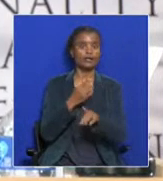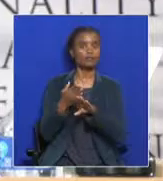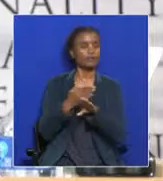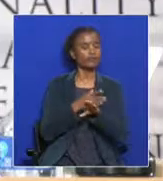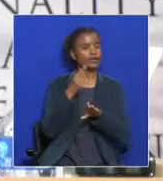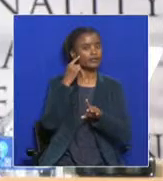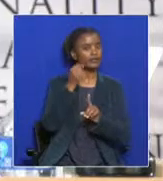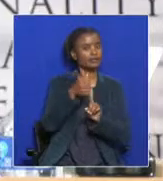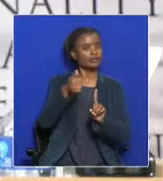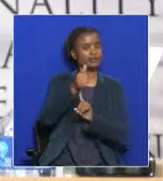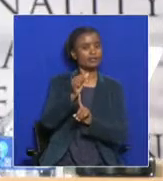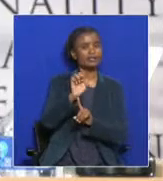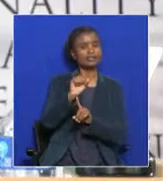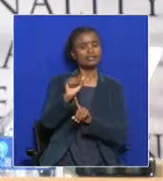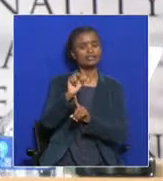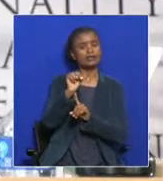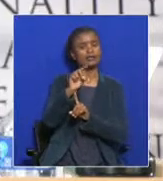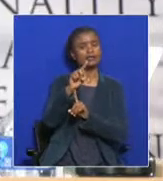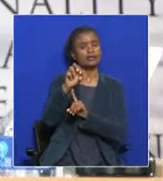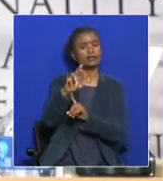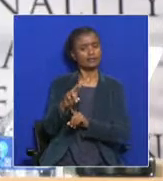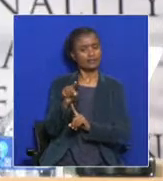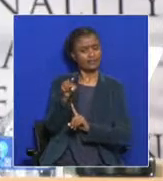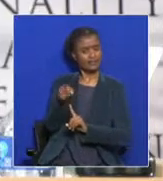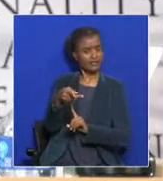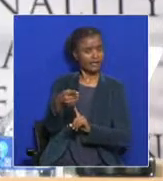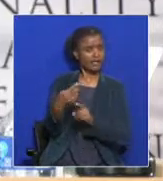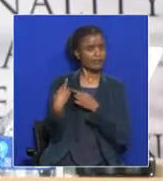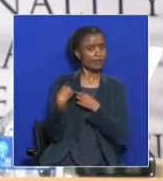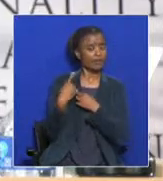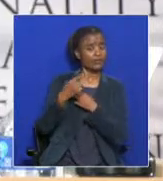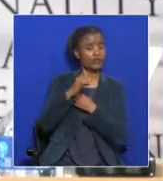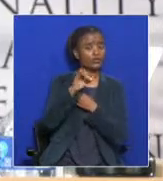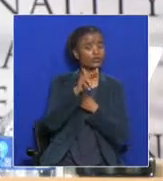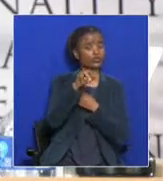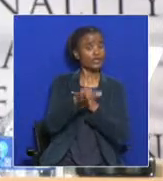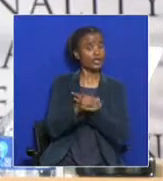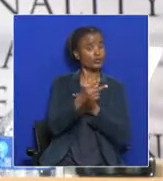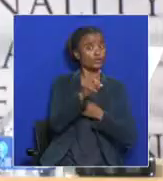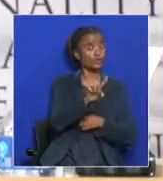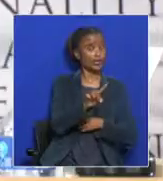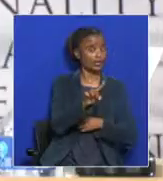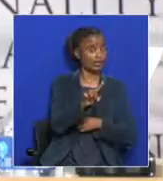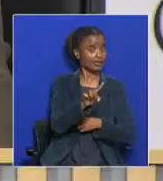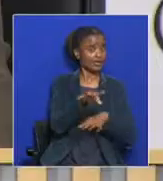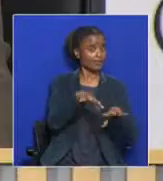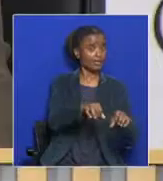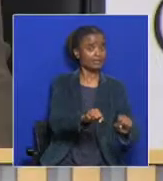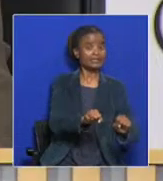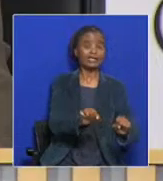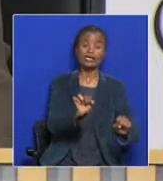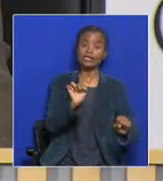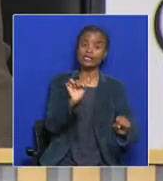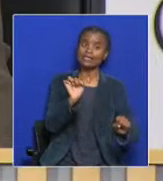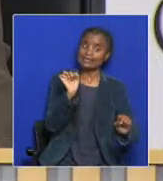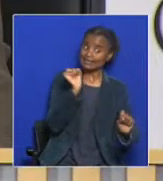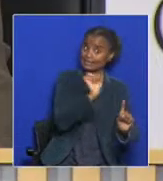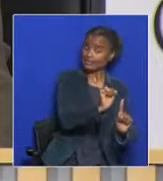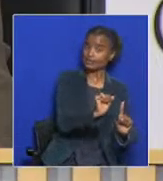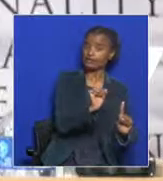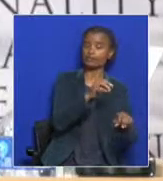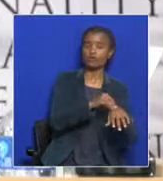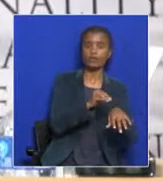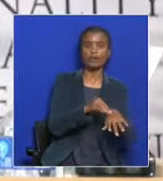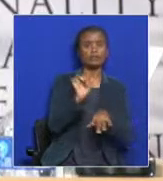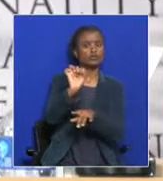July 21 burst. That would have been his problem, not yours. Yours would have been resolved by then. So why do you worry about a burst still